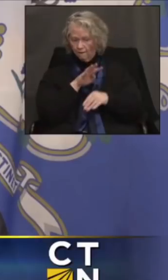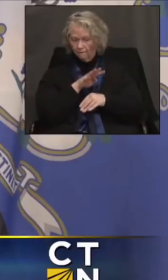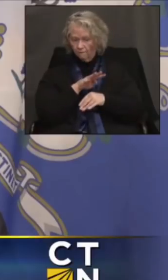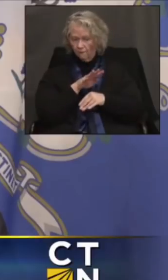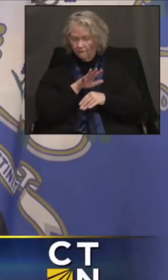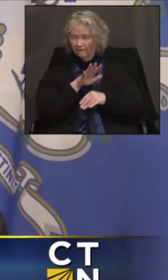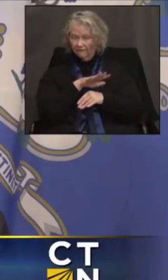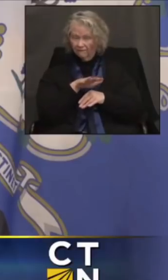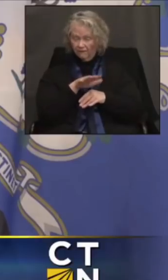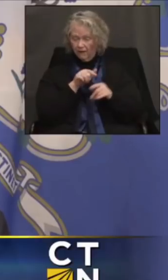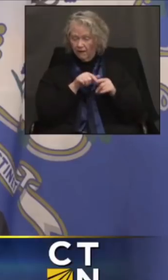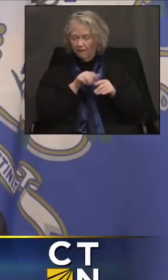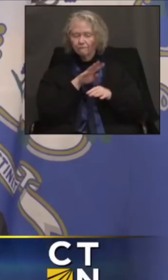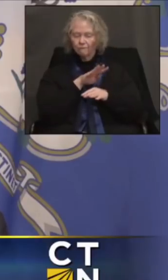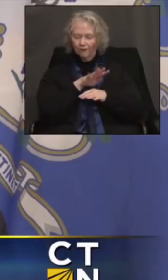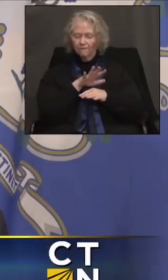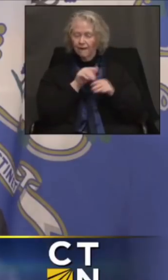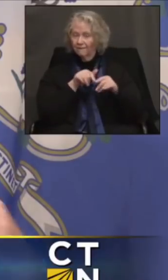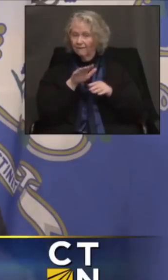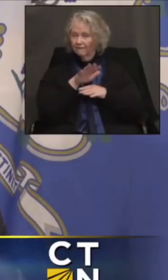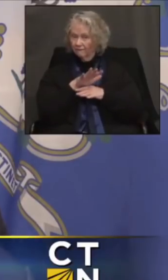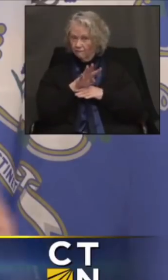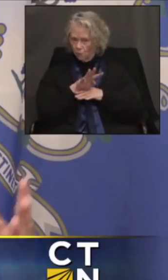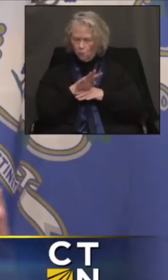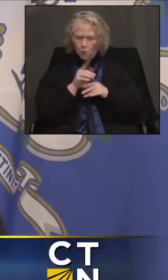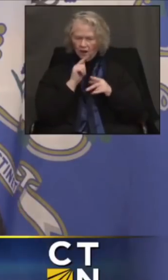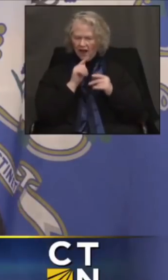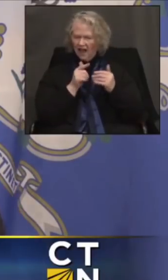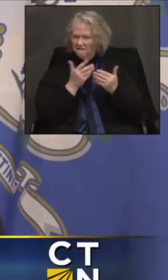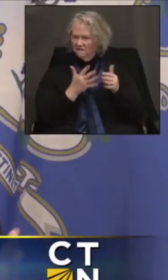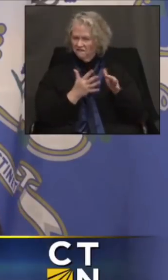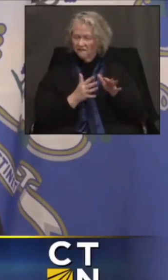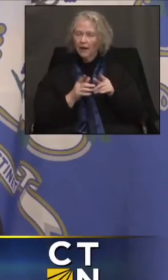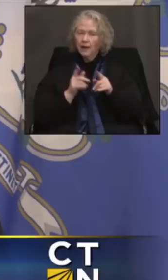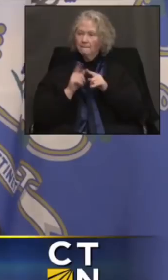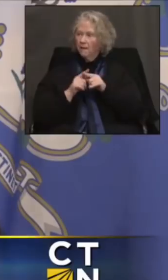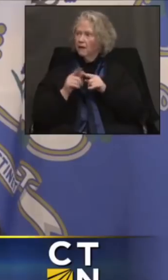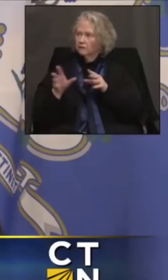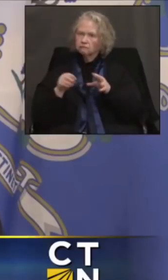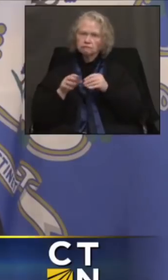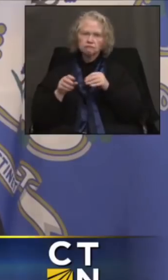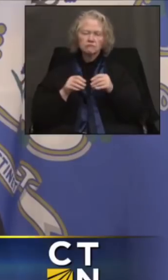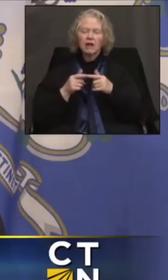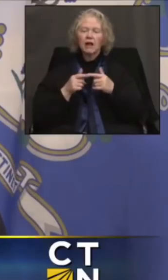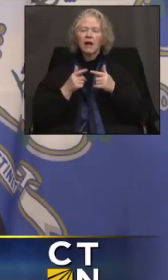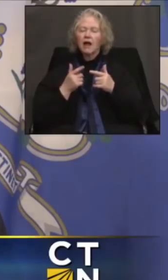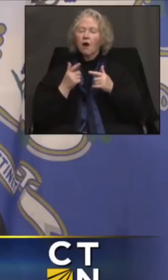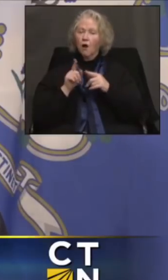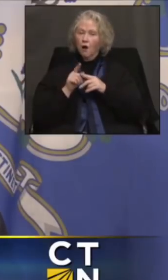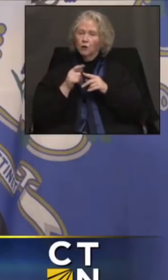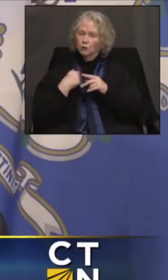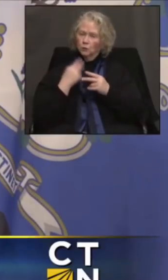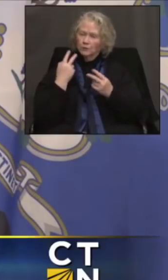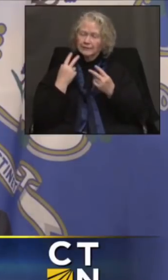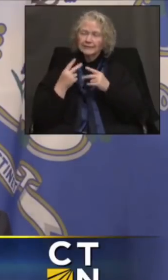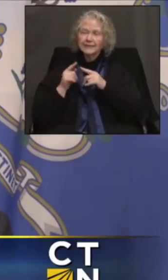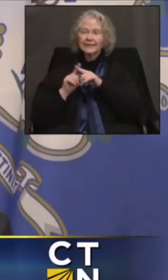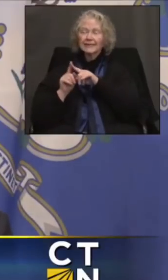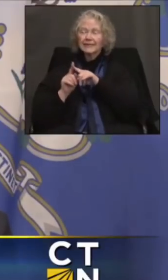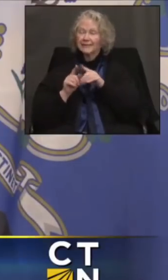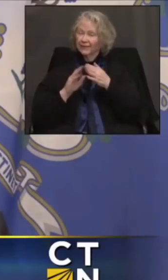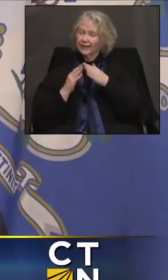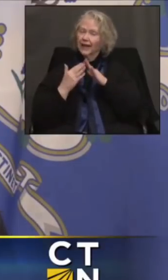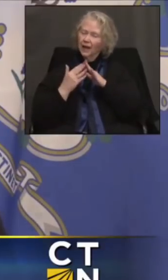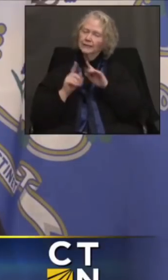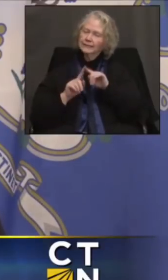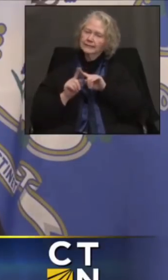pretty quickly. And it's also a matter of what the take rate is. You'll see great differences between different towns, the